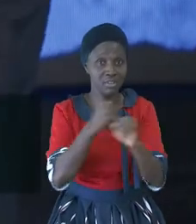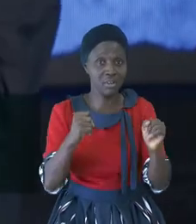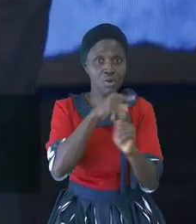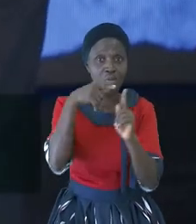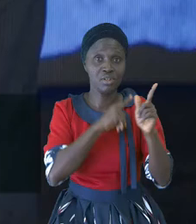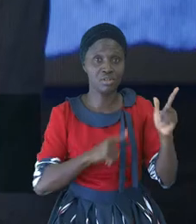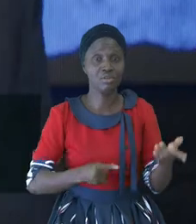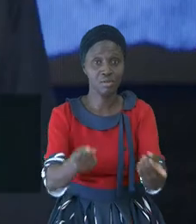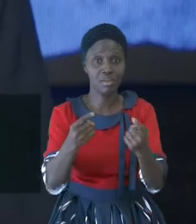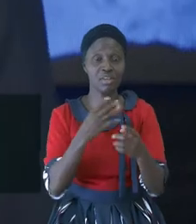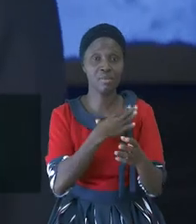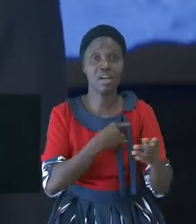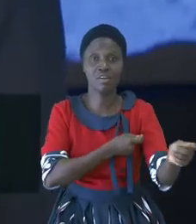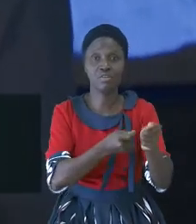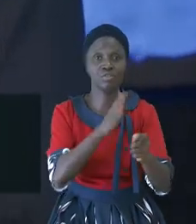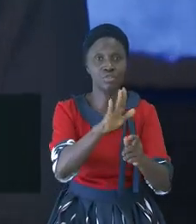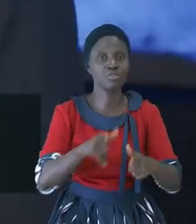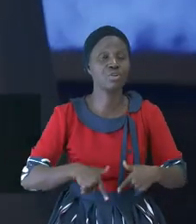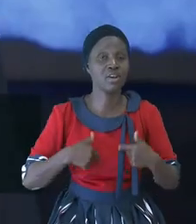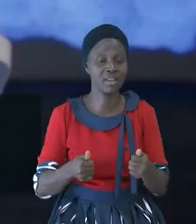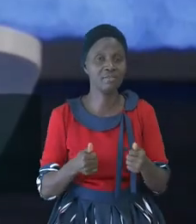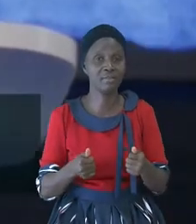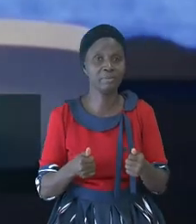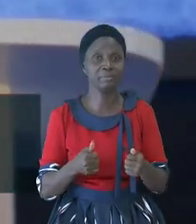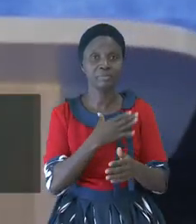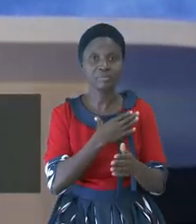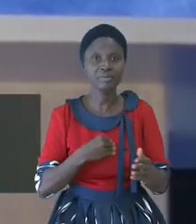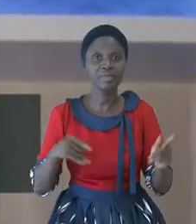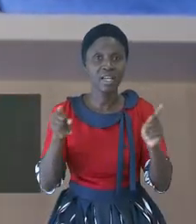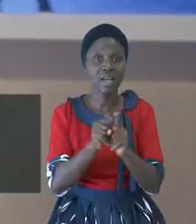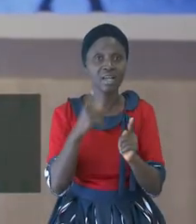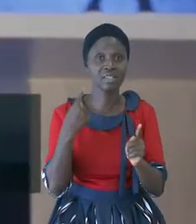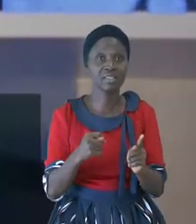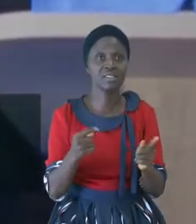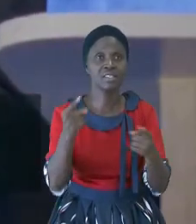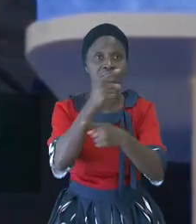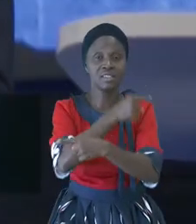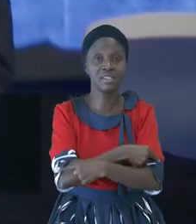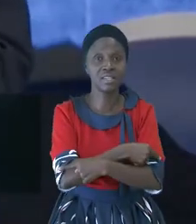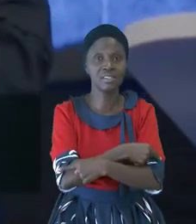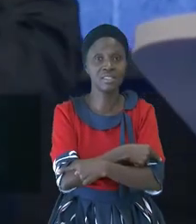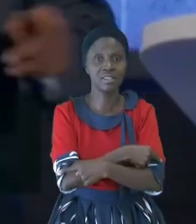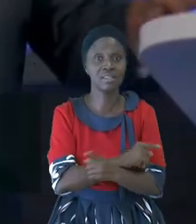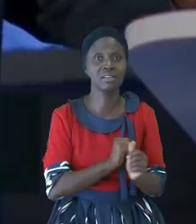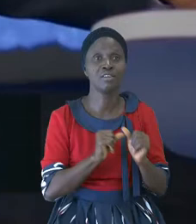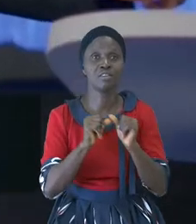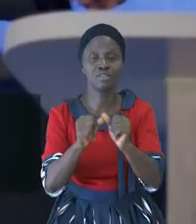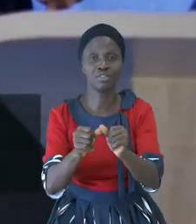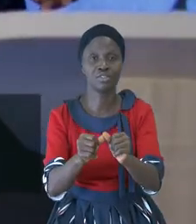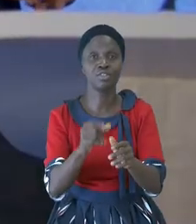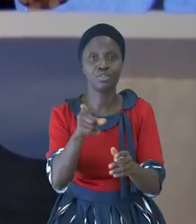took over your life? And then as the days go by and you were looking at circumstances rather